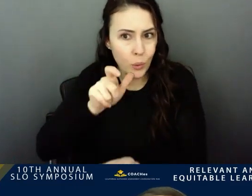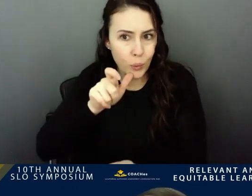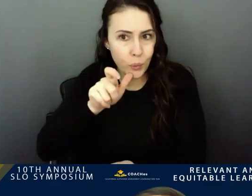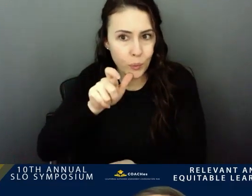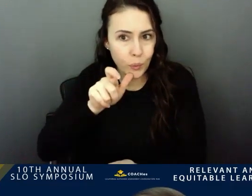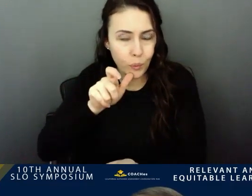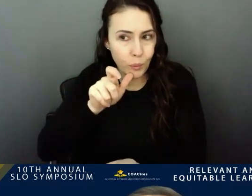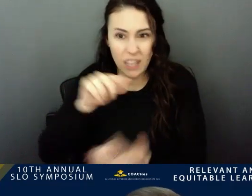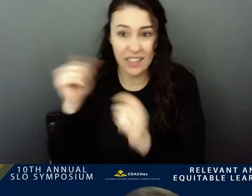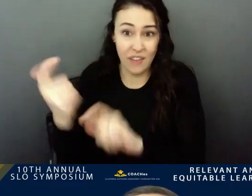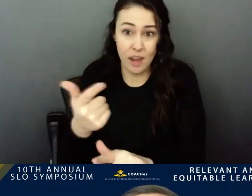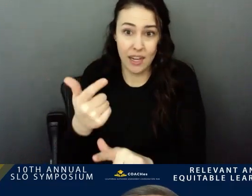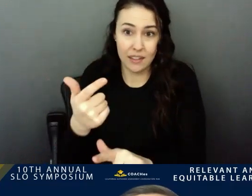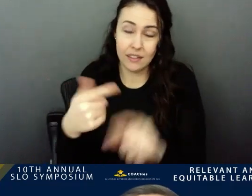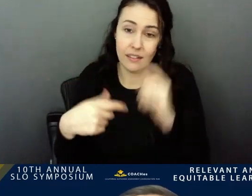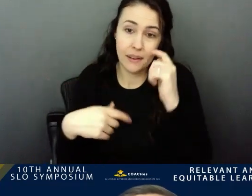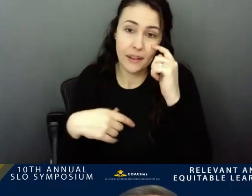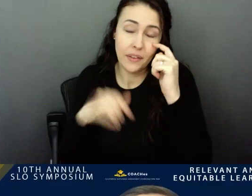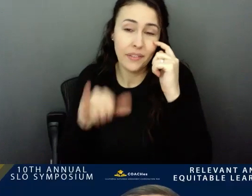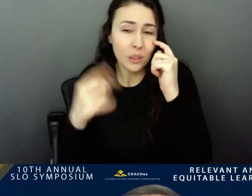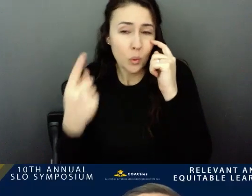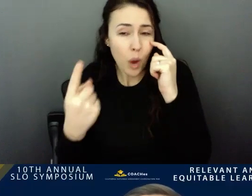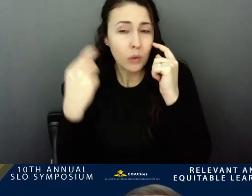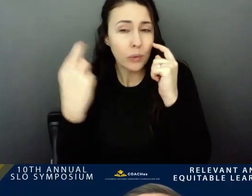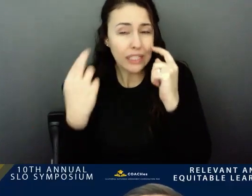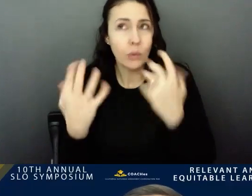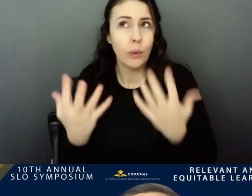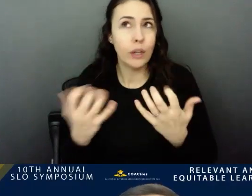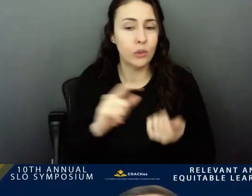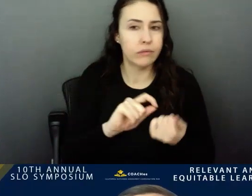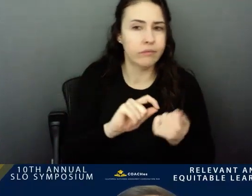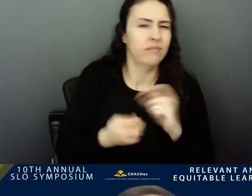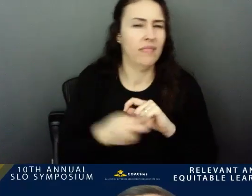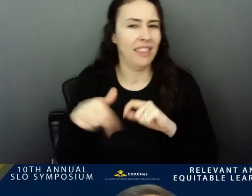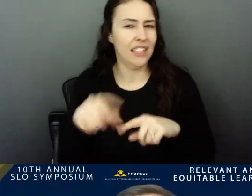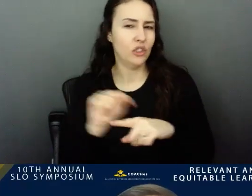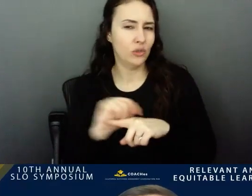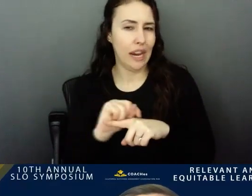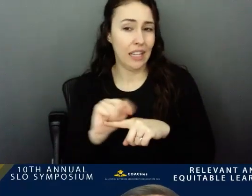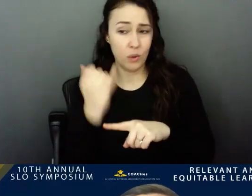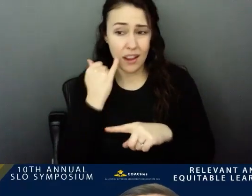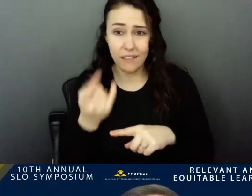It's everybody, right? And that's one of the reasons why we wanted to shift this training so that